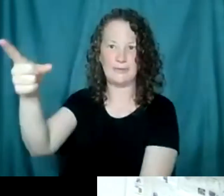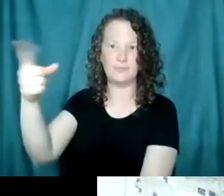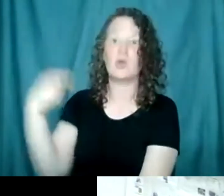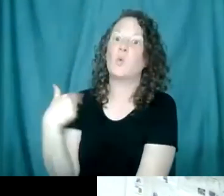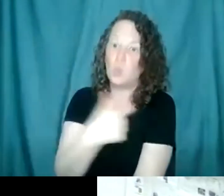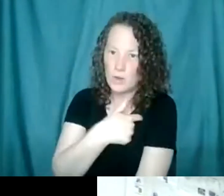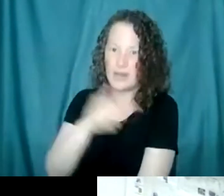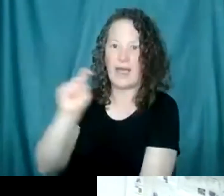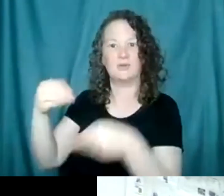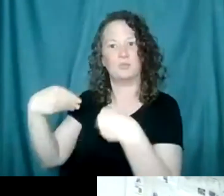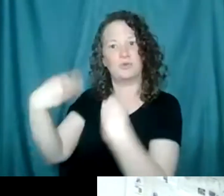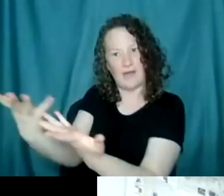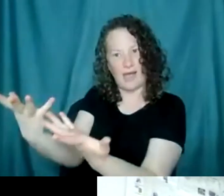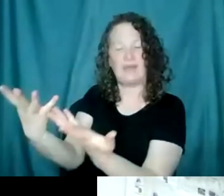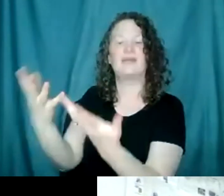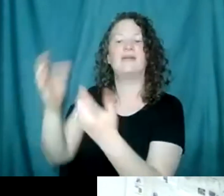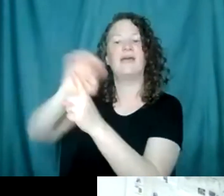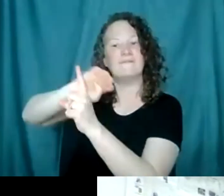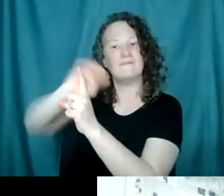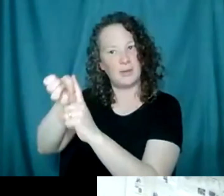provides environmental